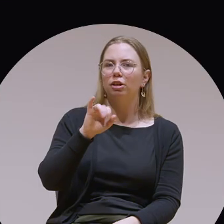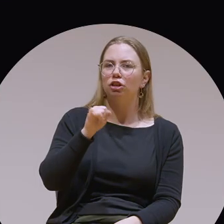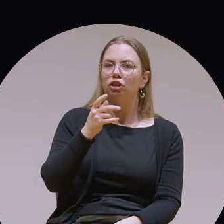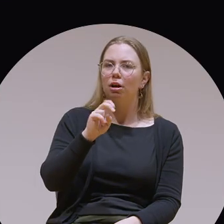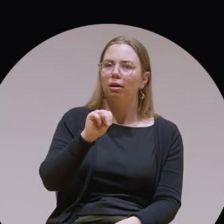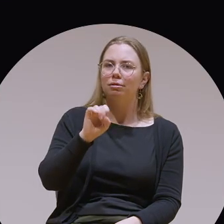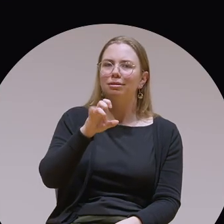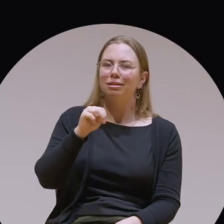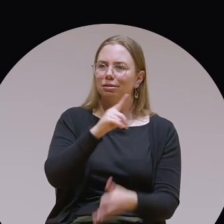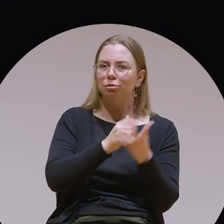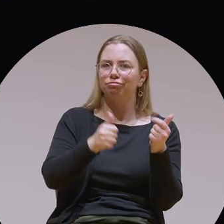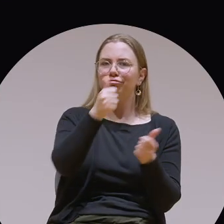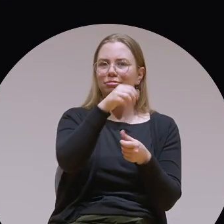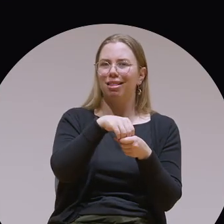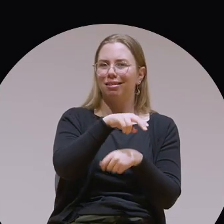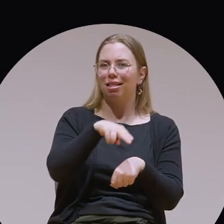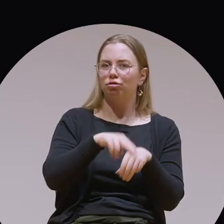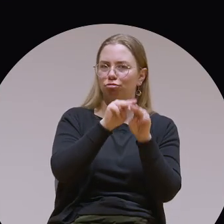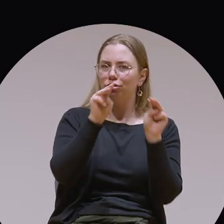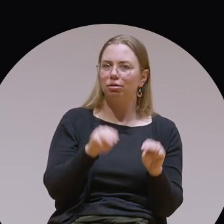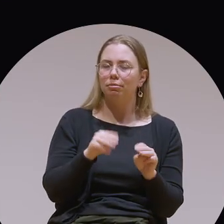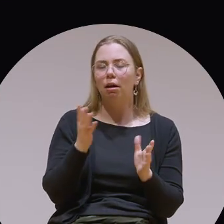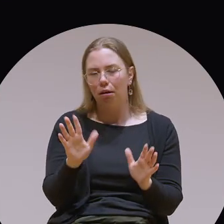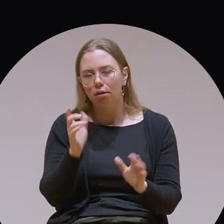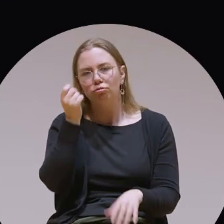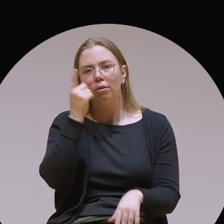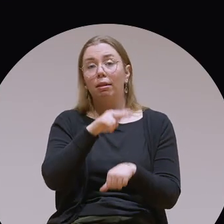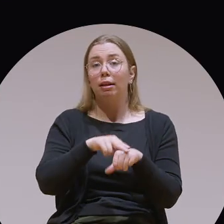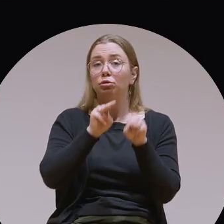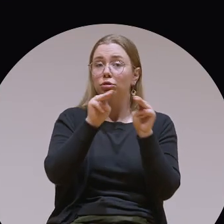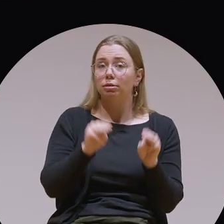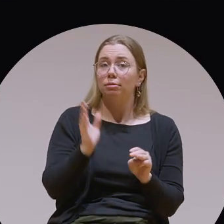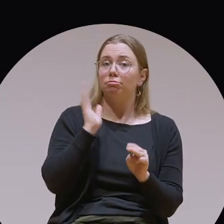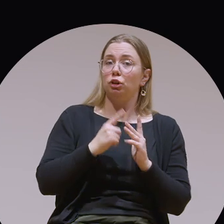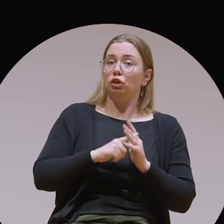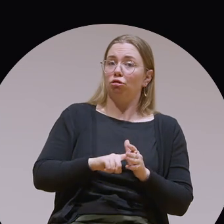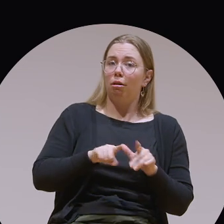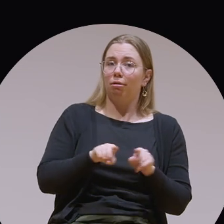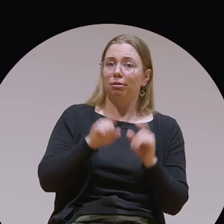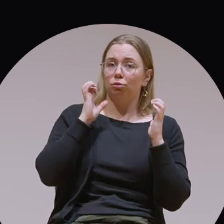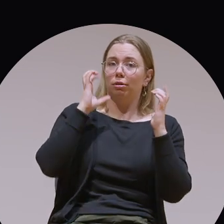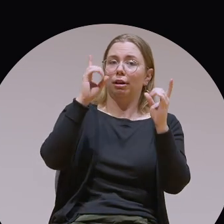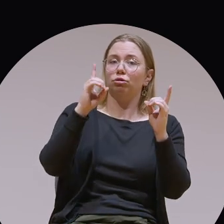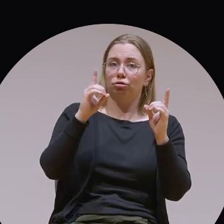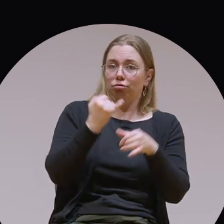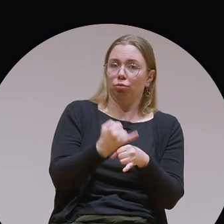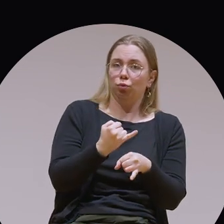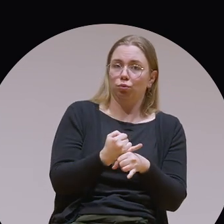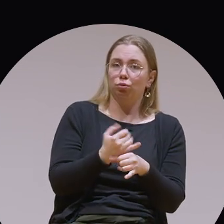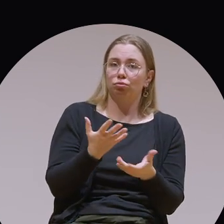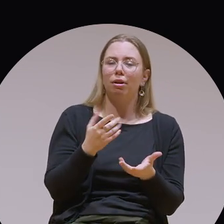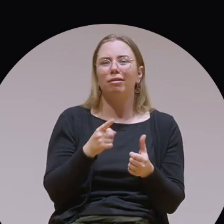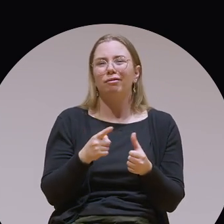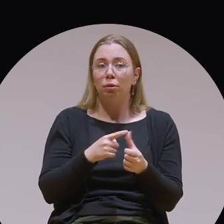of the Metropolitan Museum. Metropolitan Museum, I should say, started as an educational establishment, and its first collections were